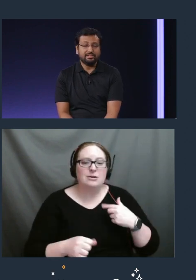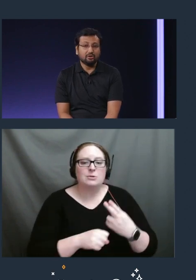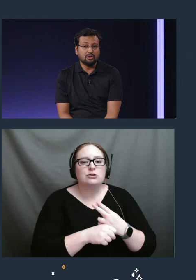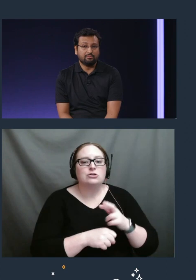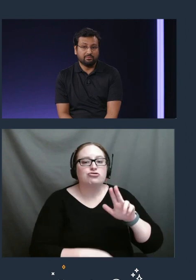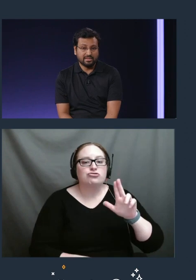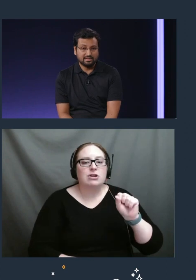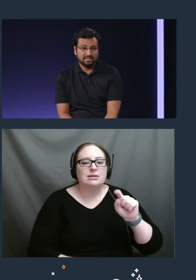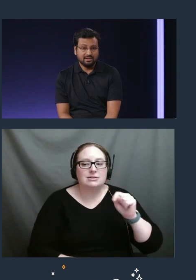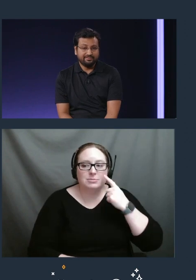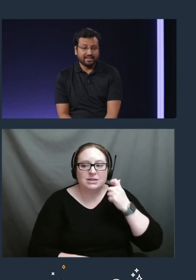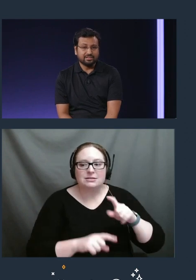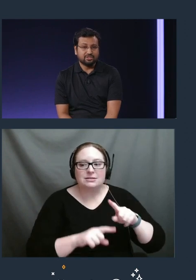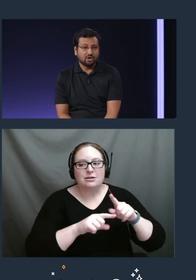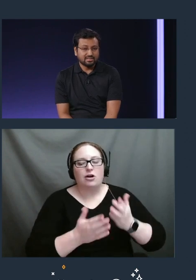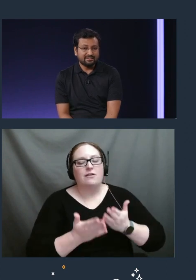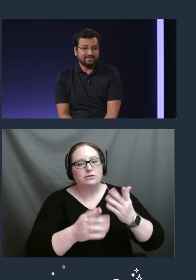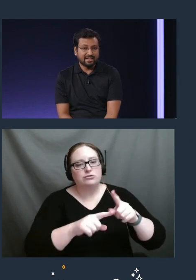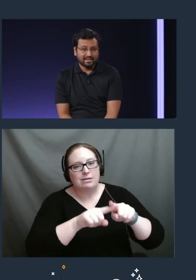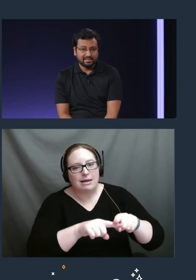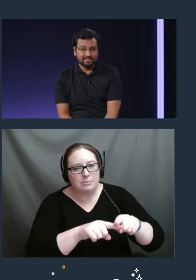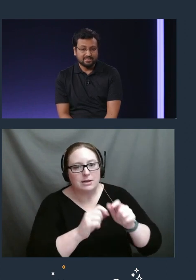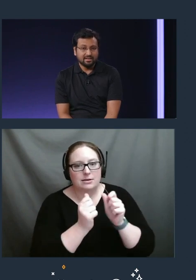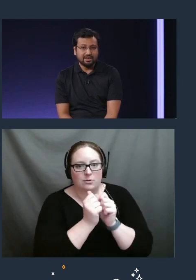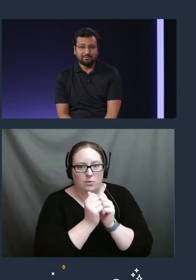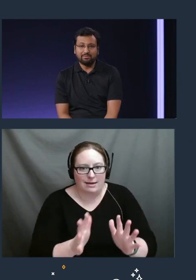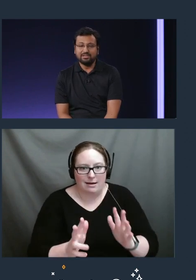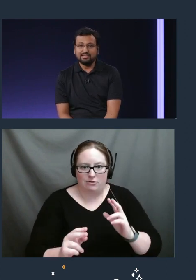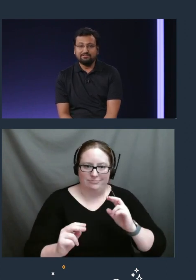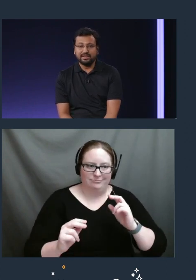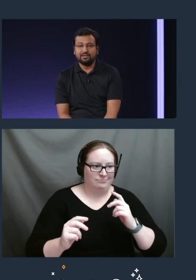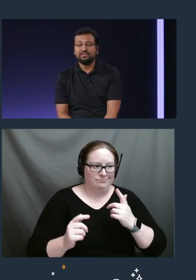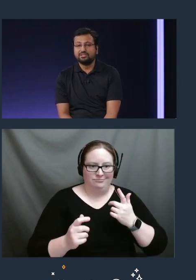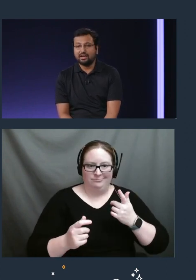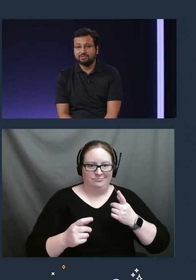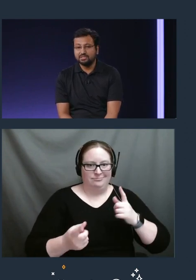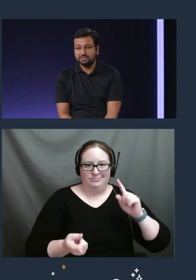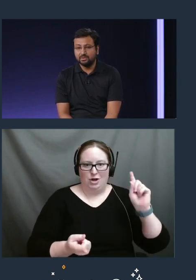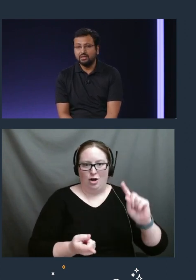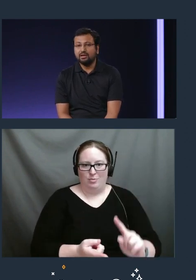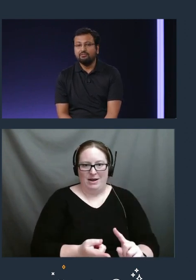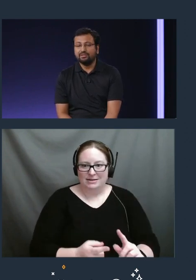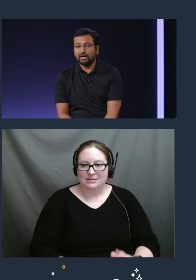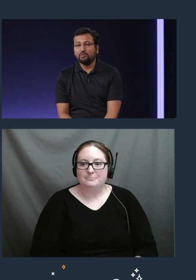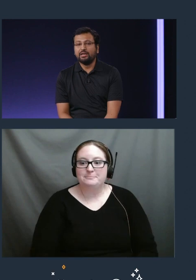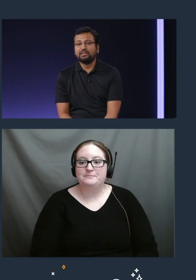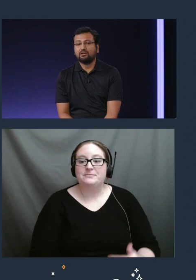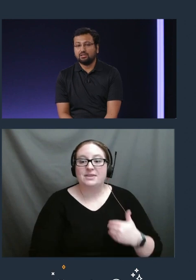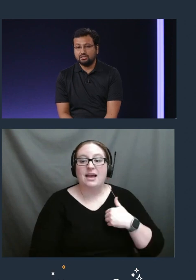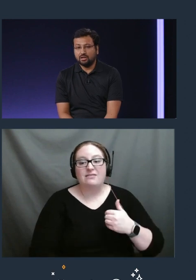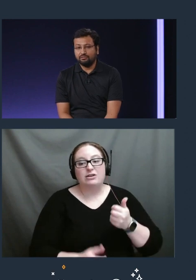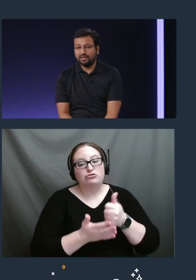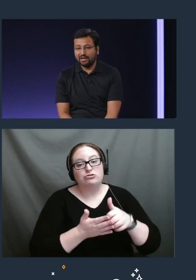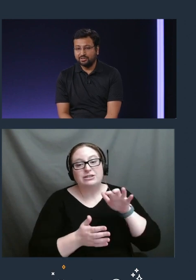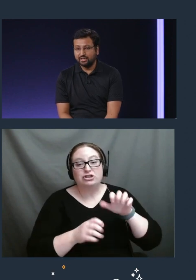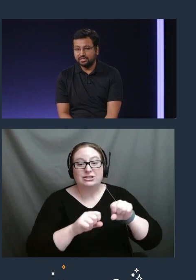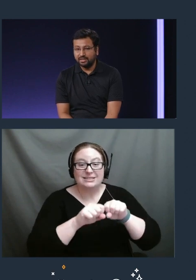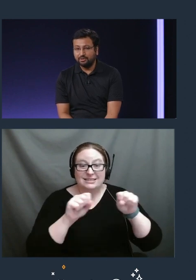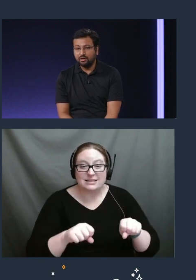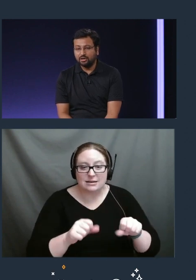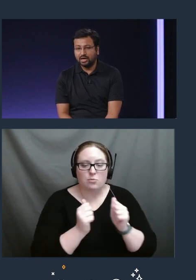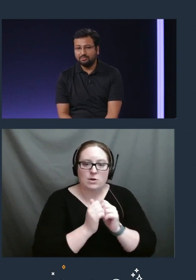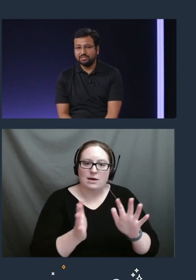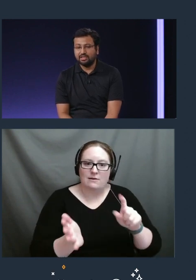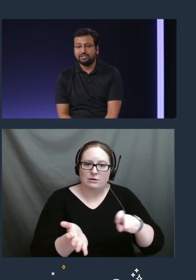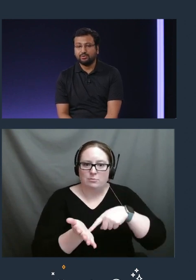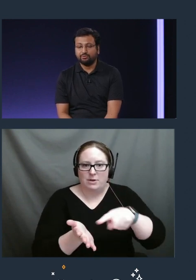reliability without compromise. We get strong safety guarantees like memory safety and a rich type system without paying the cost of a language runtime